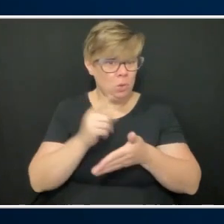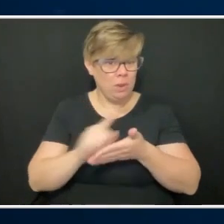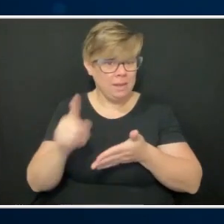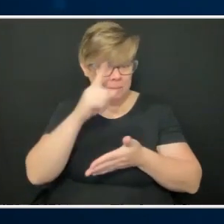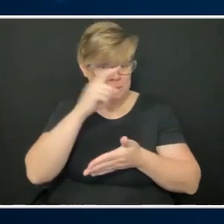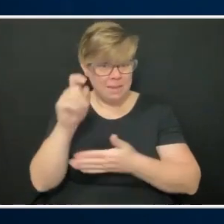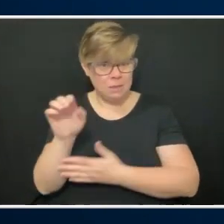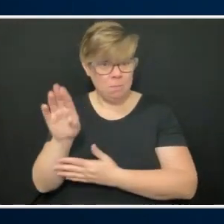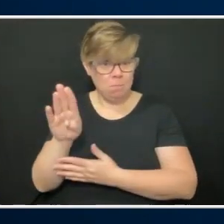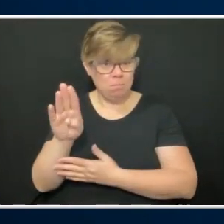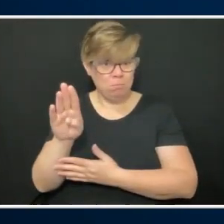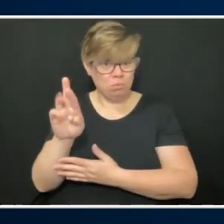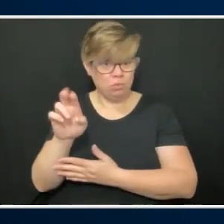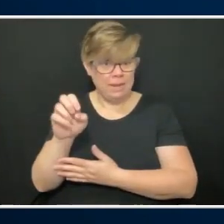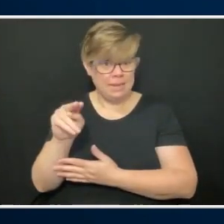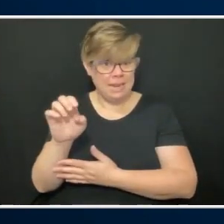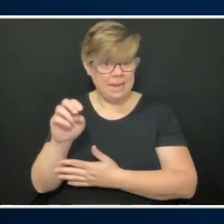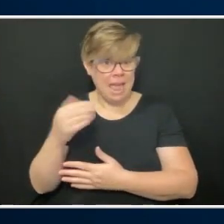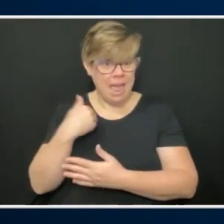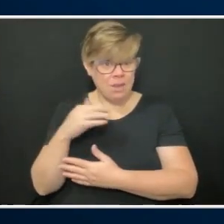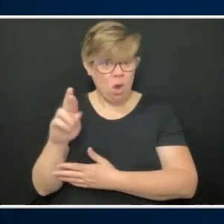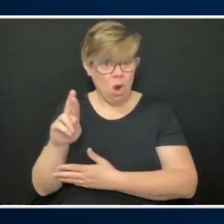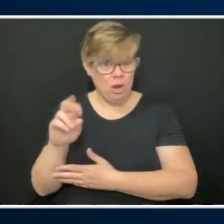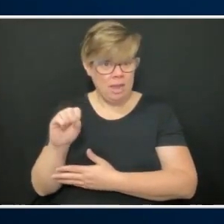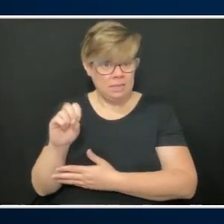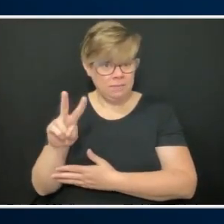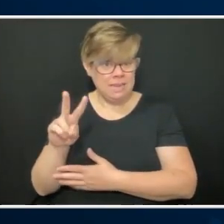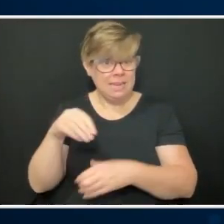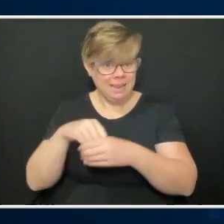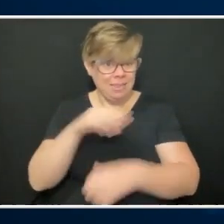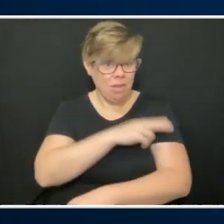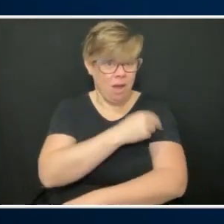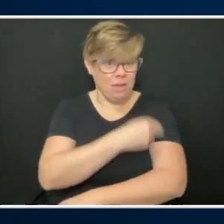with RSV. We've been talking about this quite a bit over